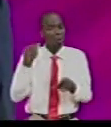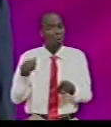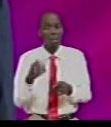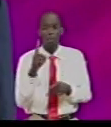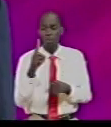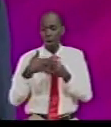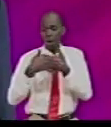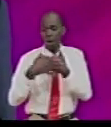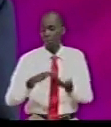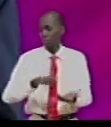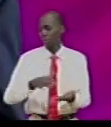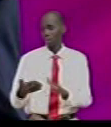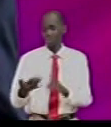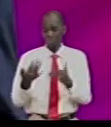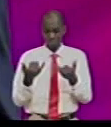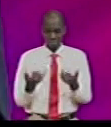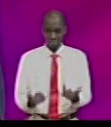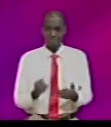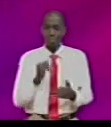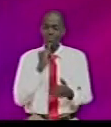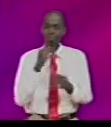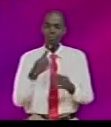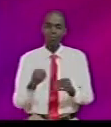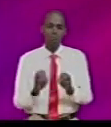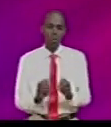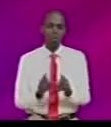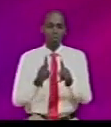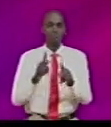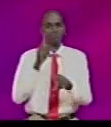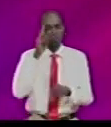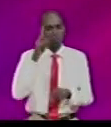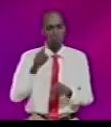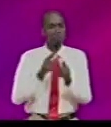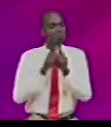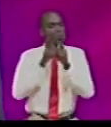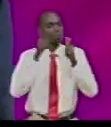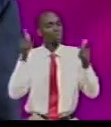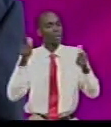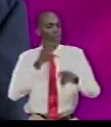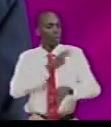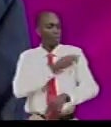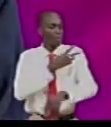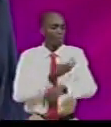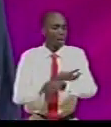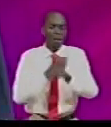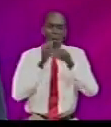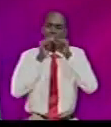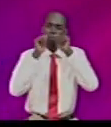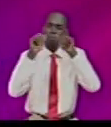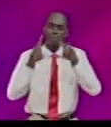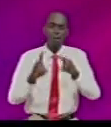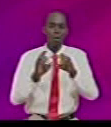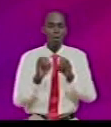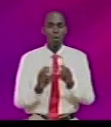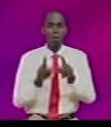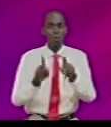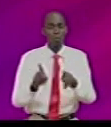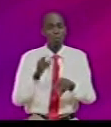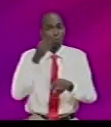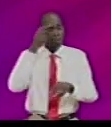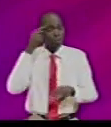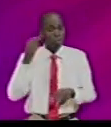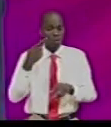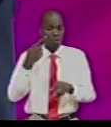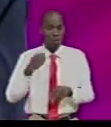is the opportunity, great opportunity, mighty opportunity, blessed opportunity, because the grace of God